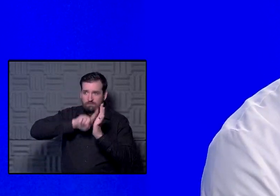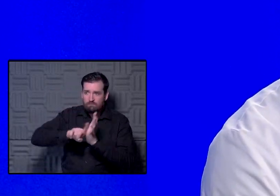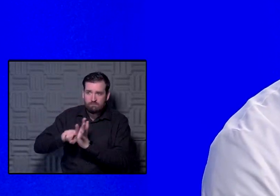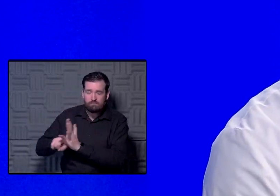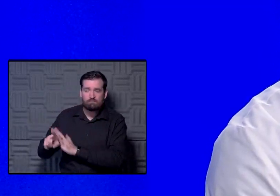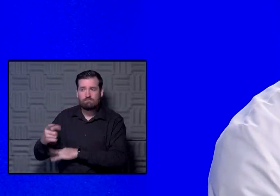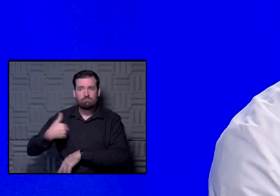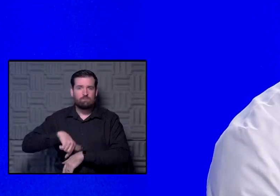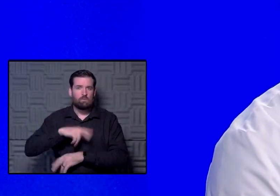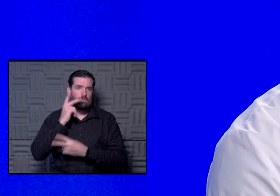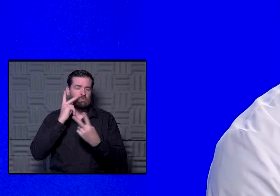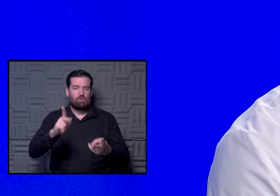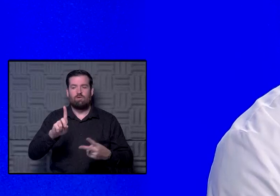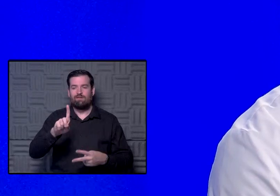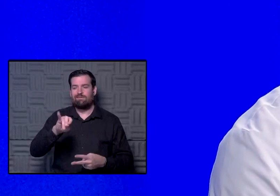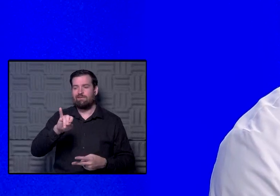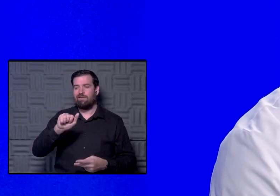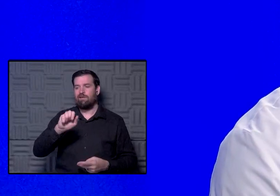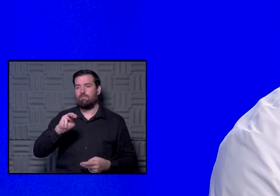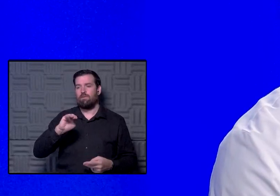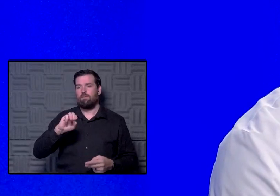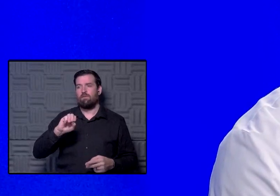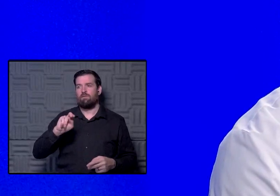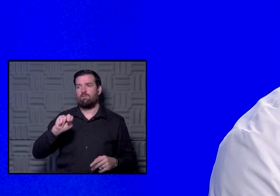what we saw in the Diamond Princess